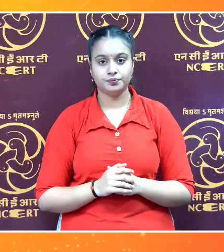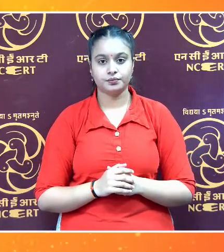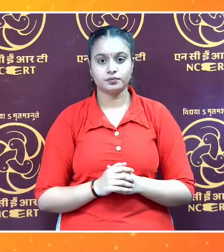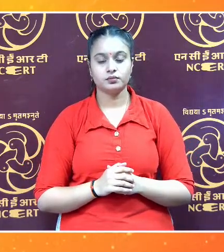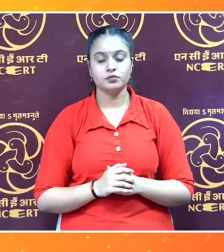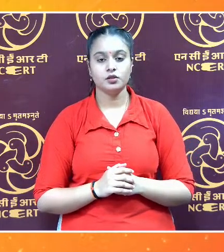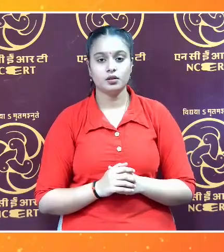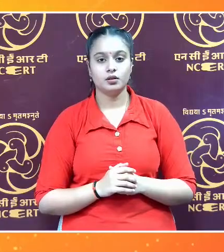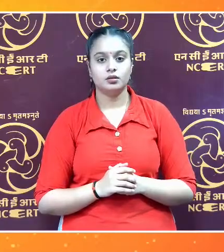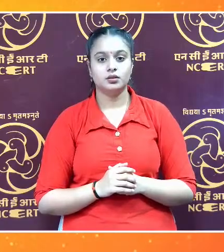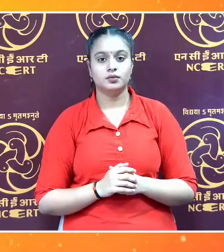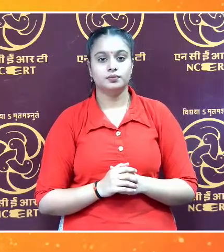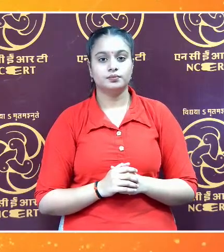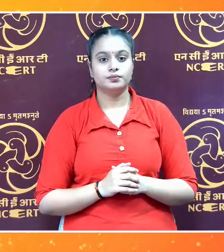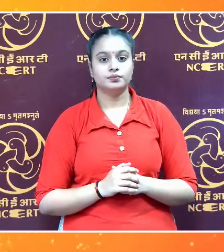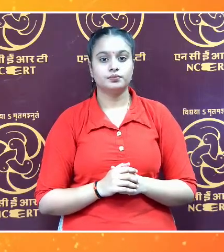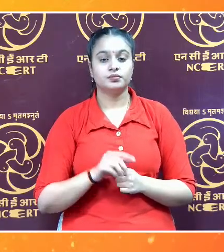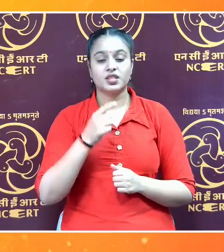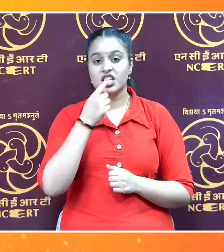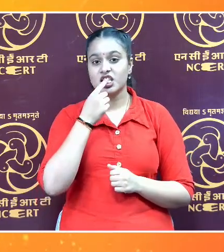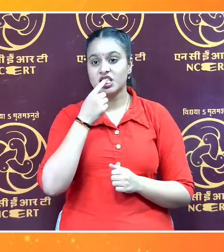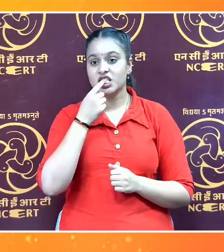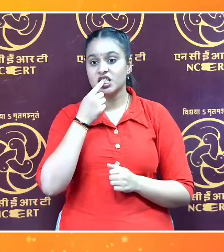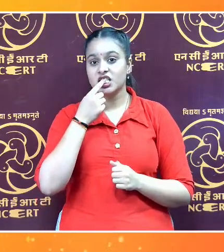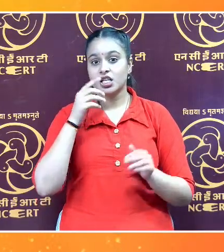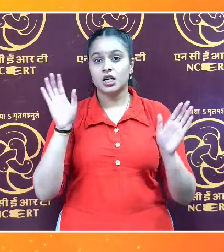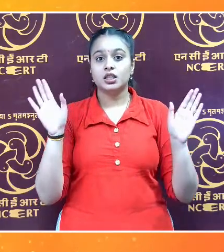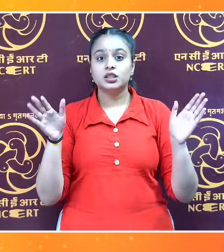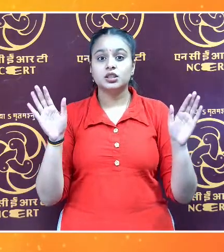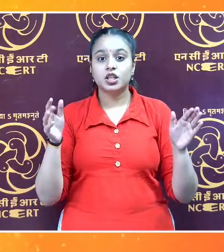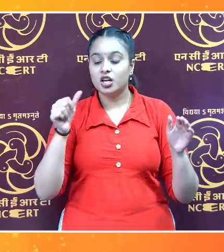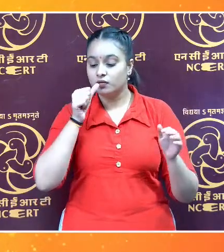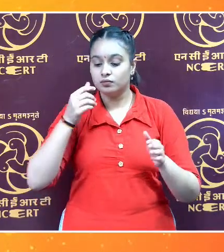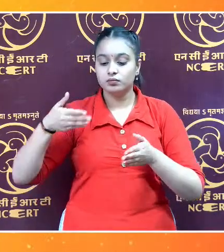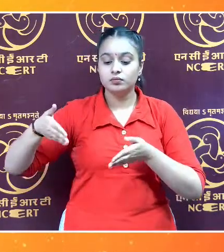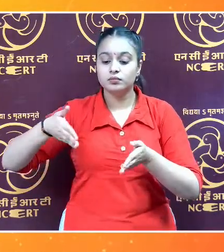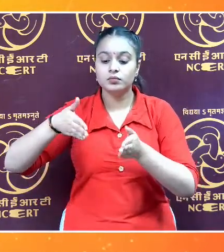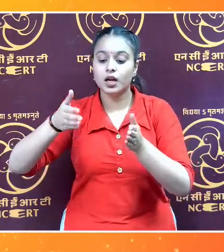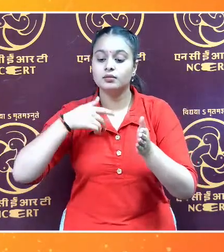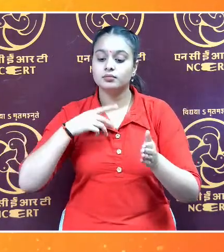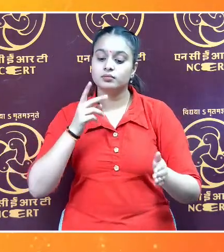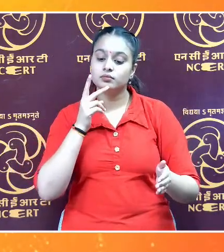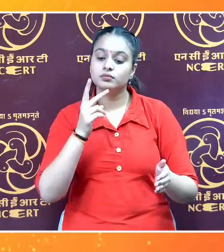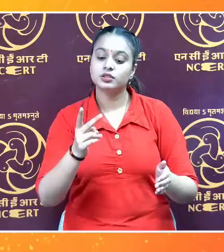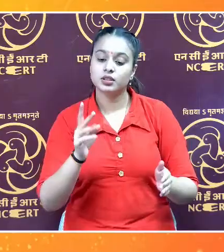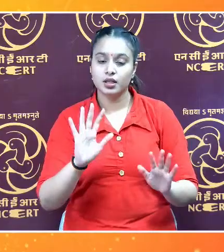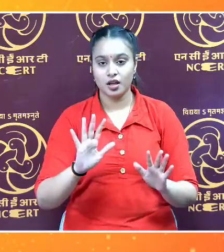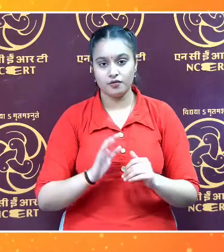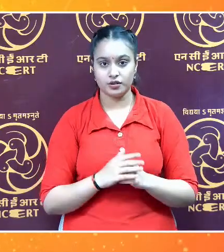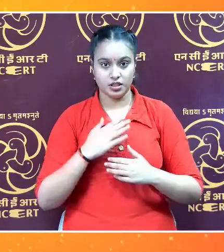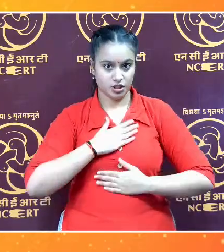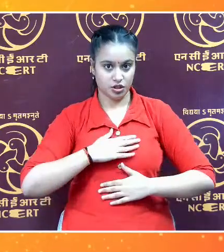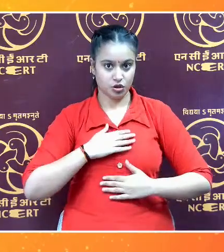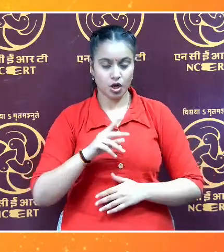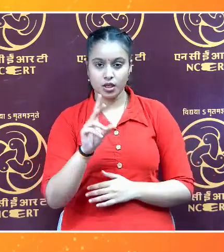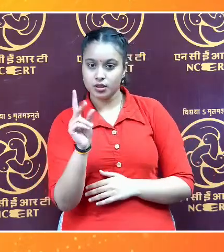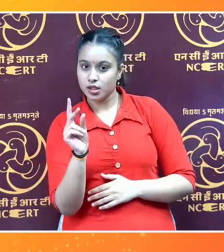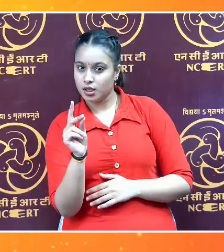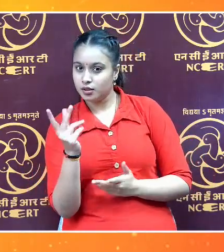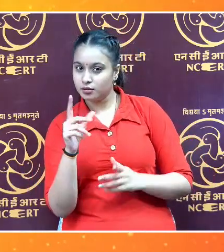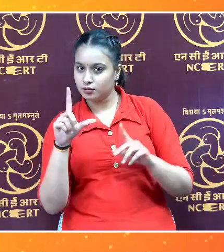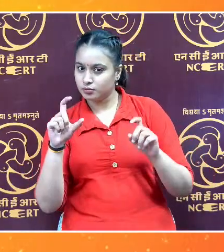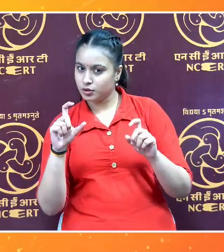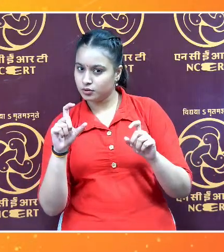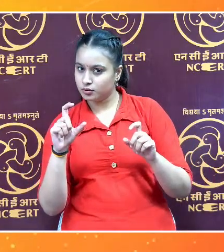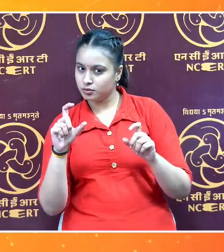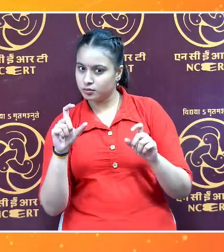where the dove is looking at the stream and Okay. he's enjoying so what would be the second one? I think it will be the picture